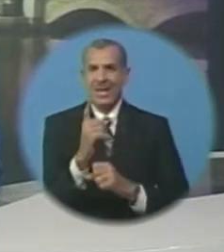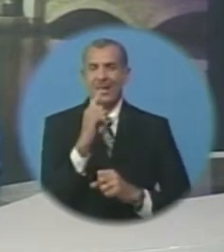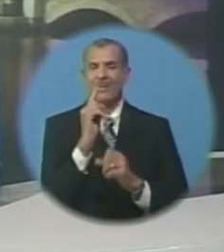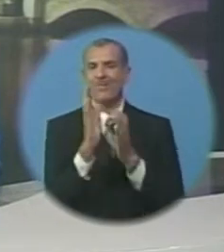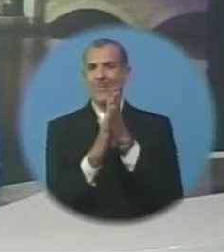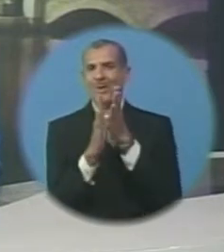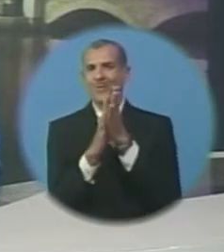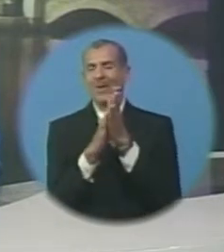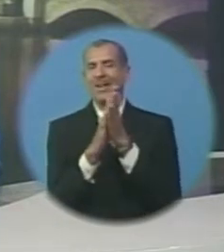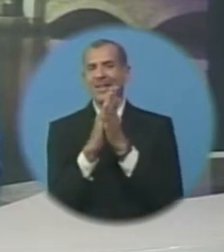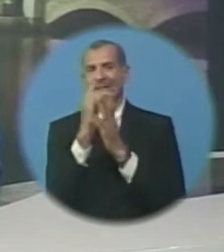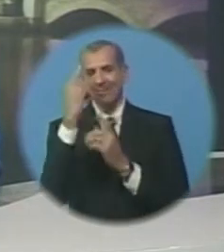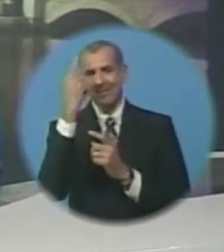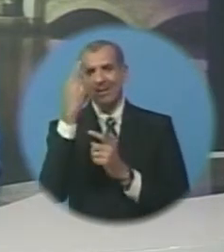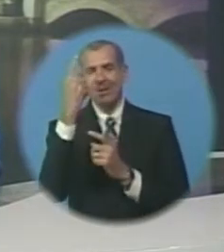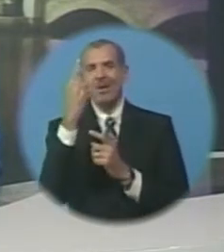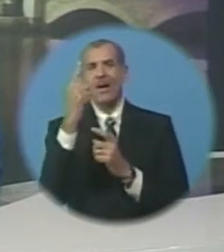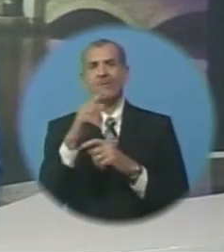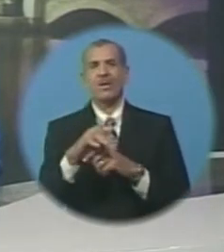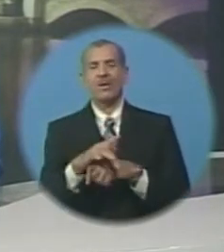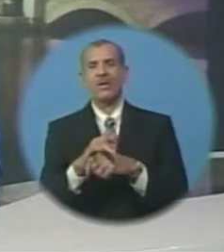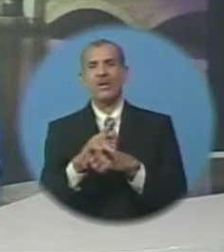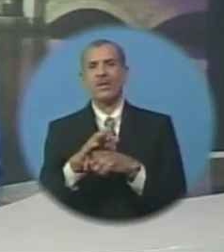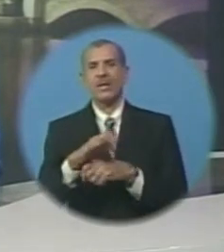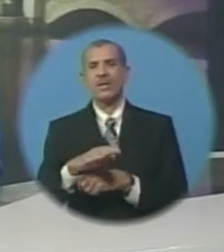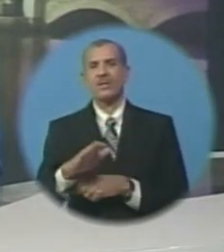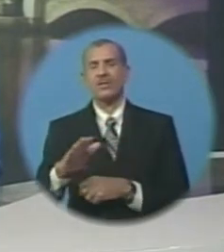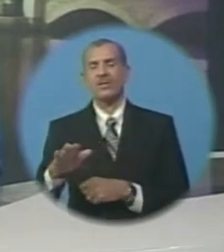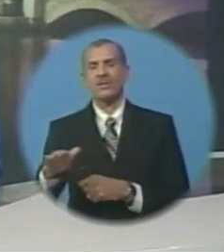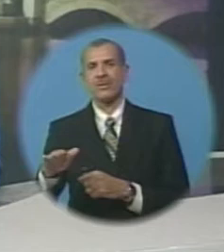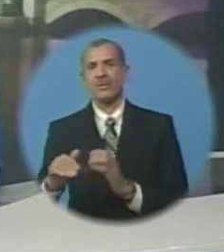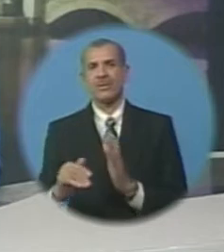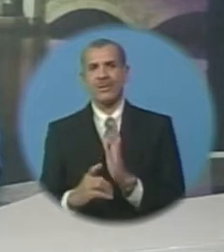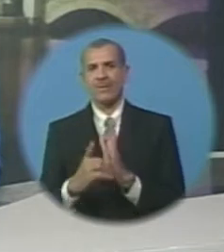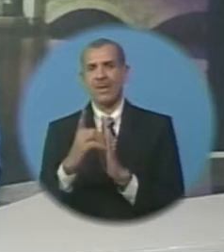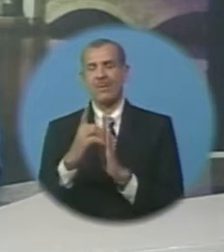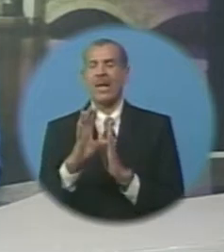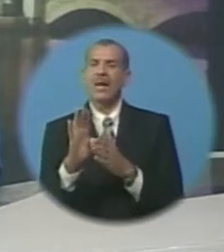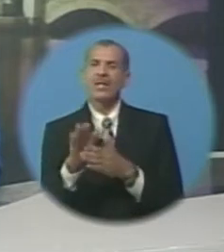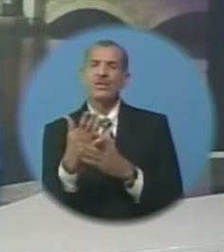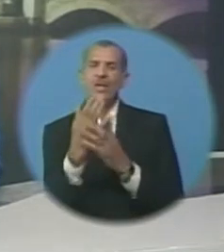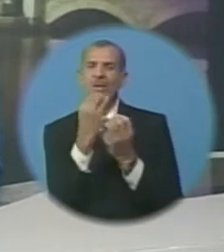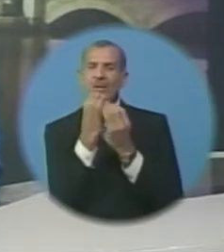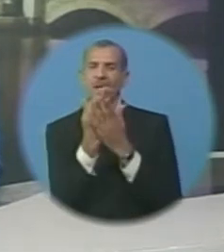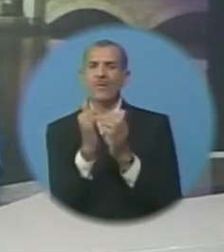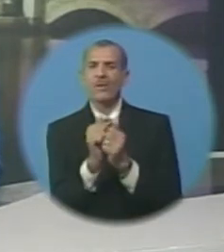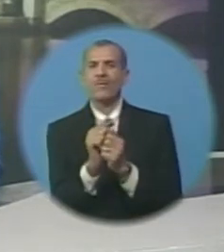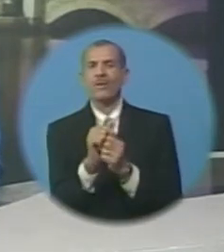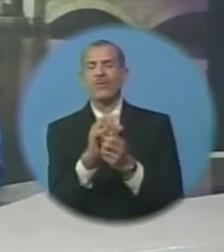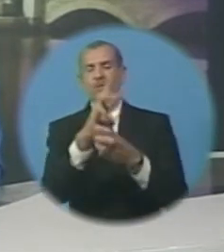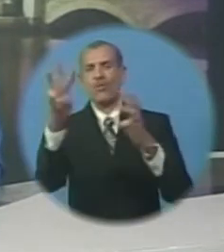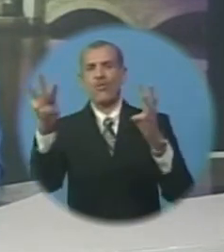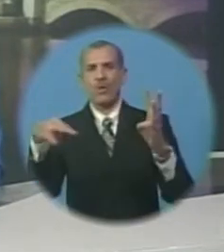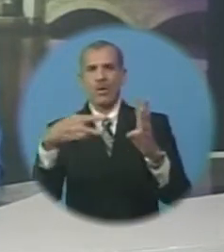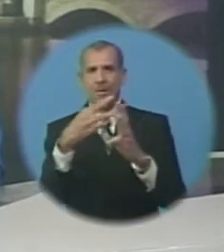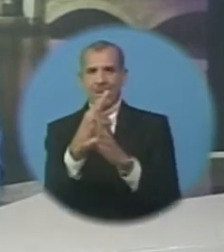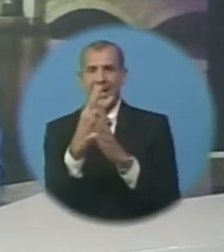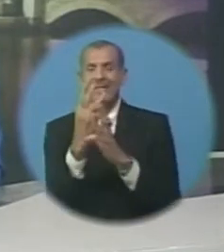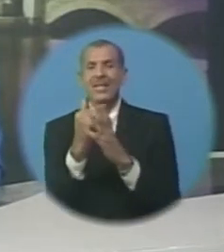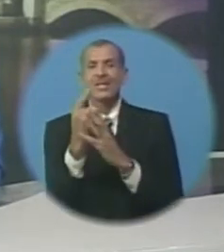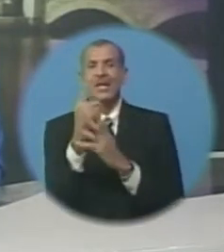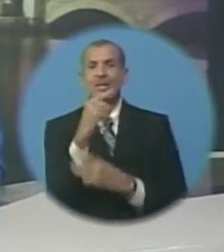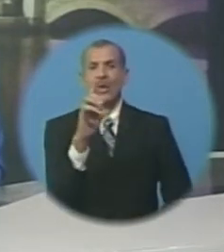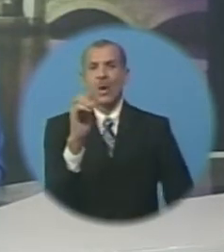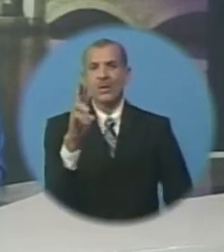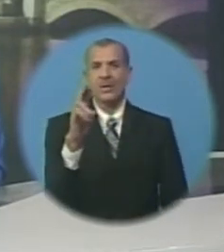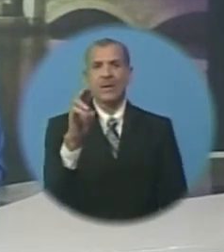for their approach to early childhood development. And now it's time to share that extensive knowledge with the rest of the world. This assessment from